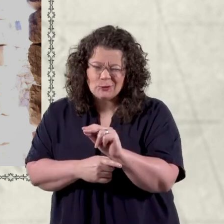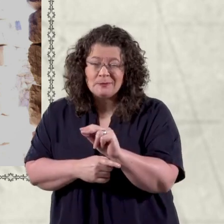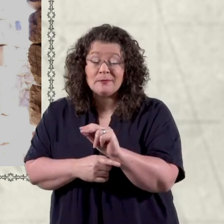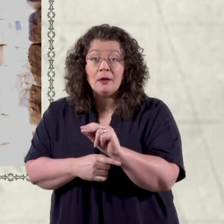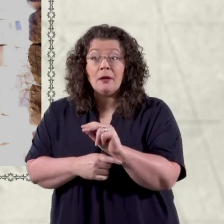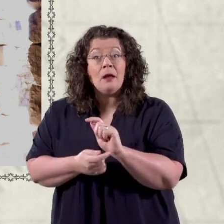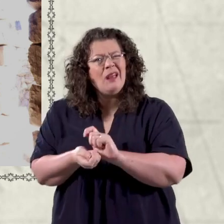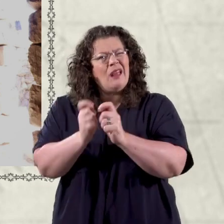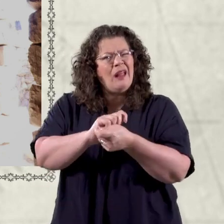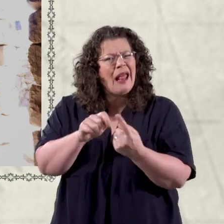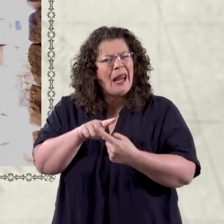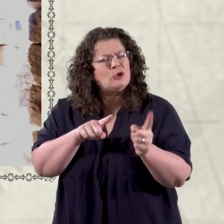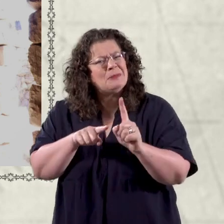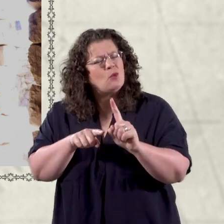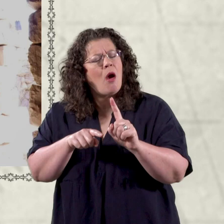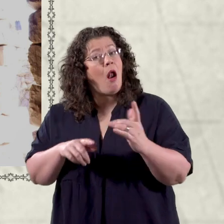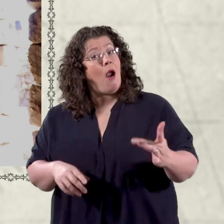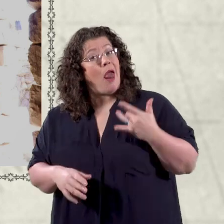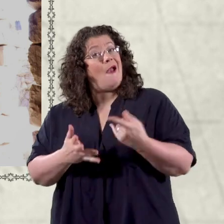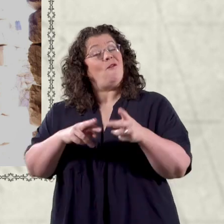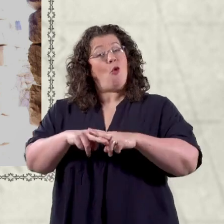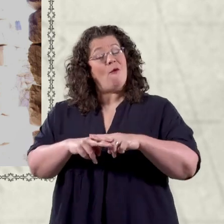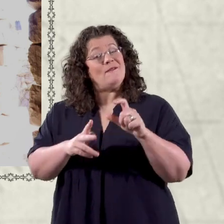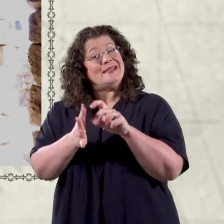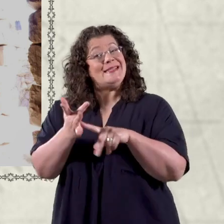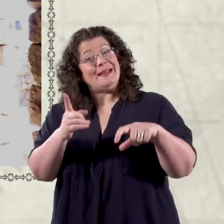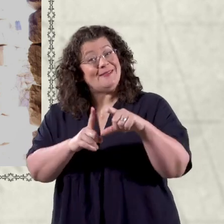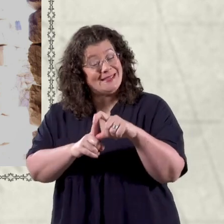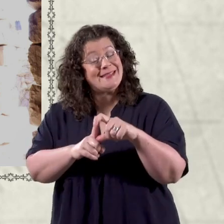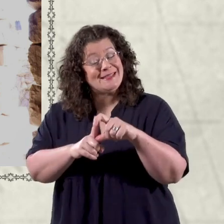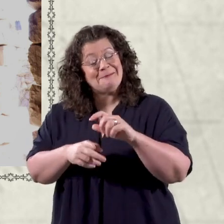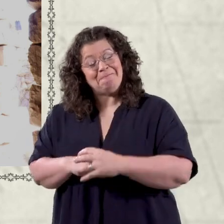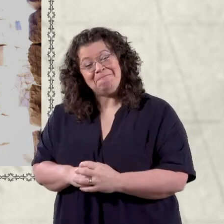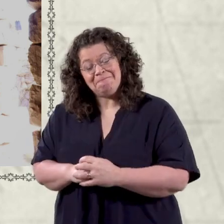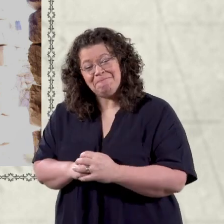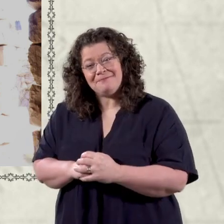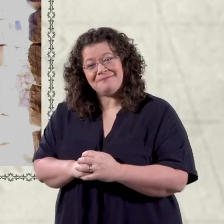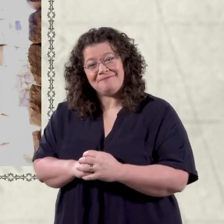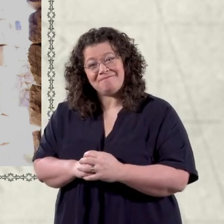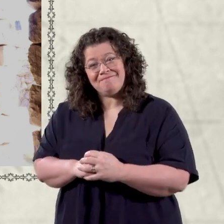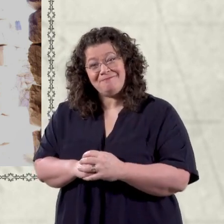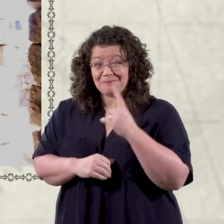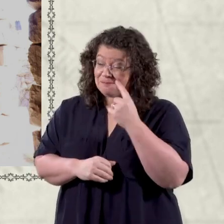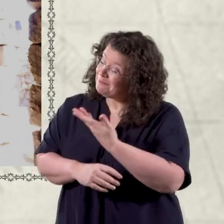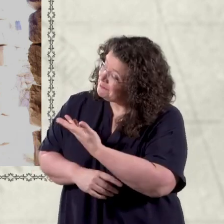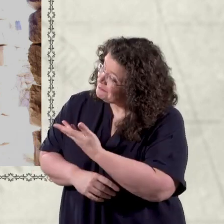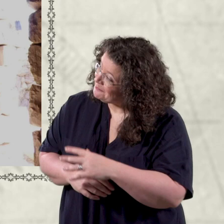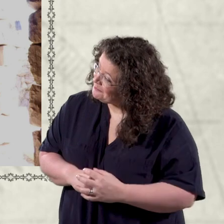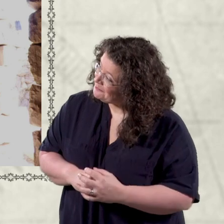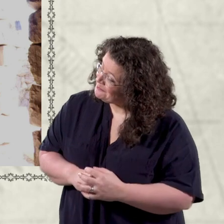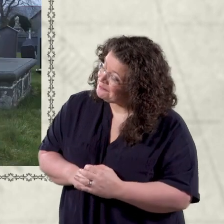Bychedd Dewi in Welsh, or the life of David. Here it is.